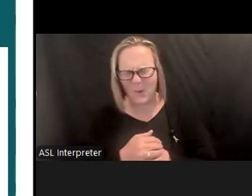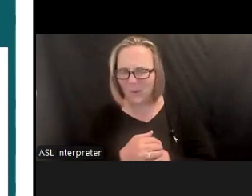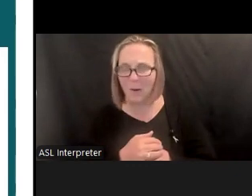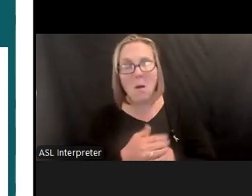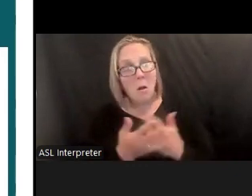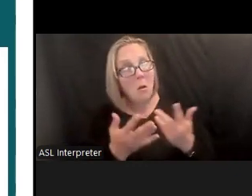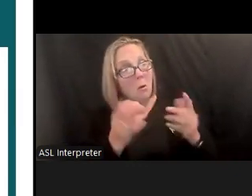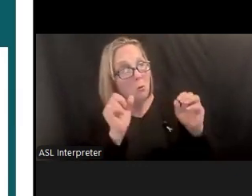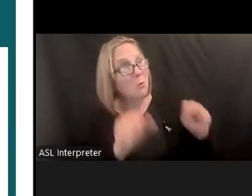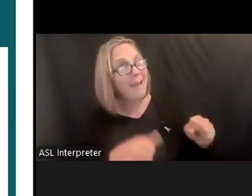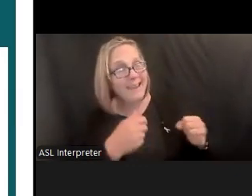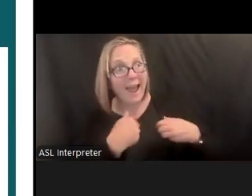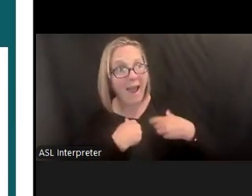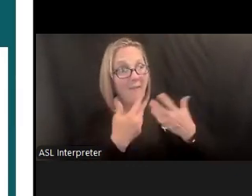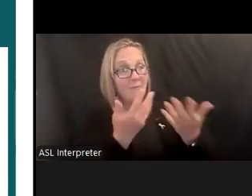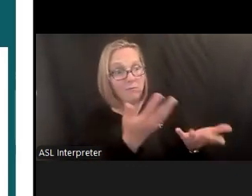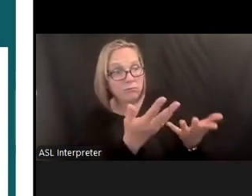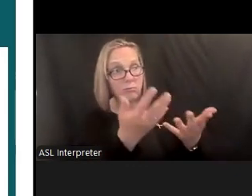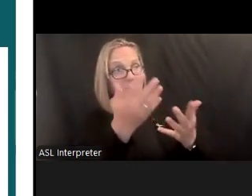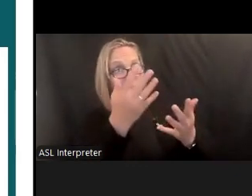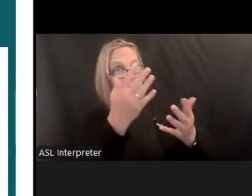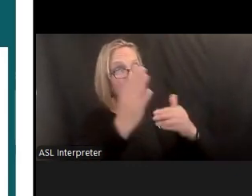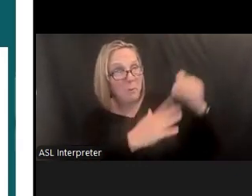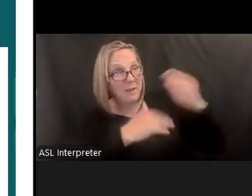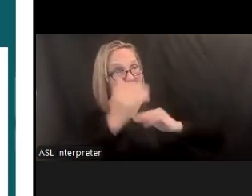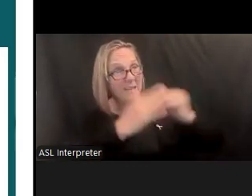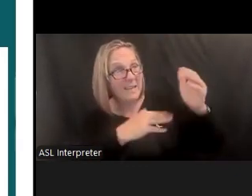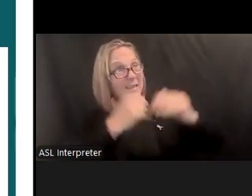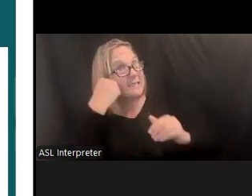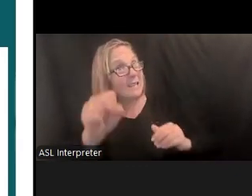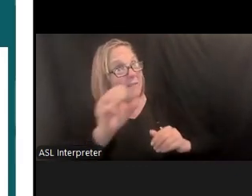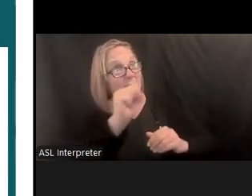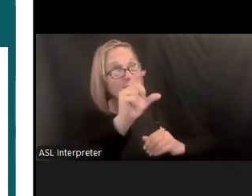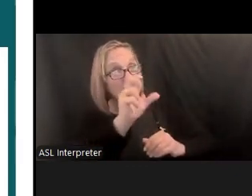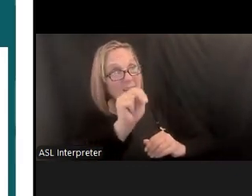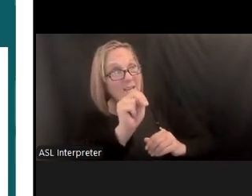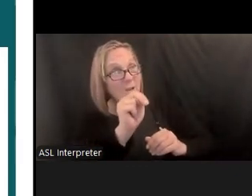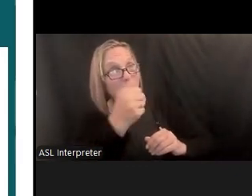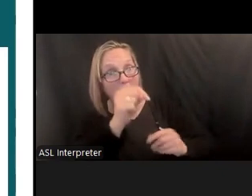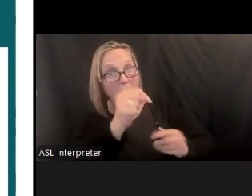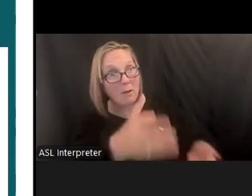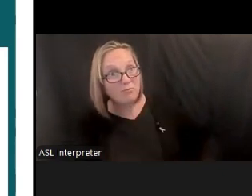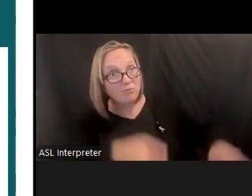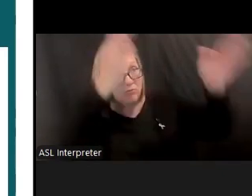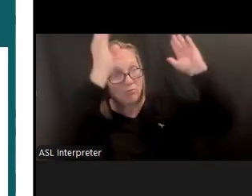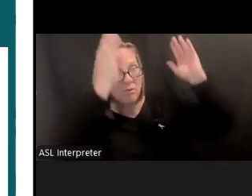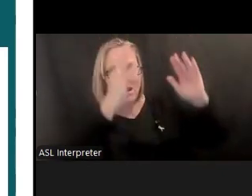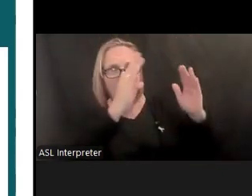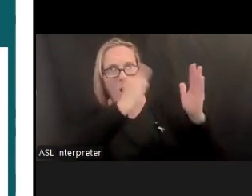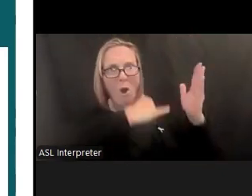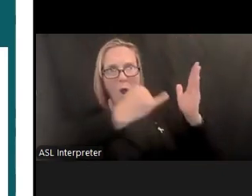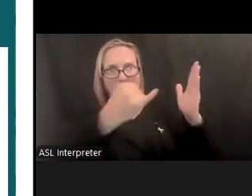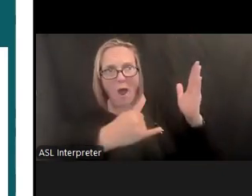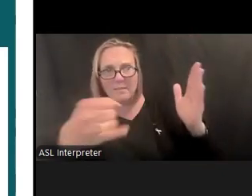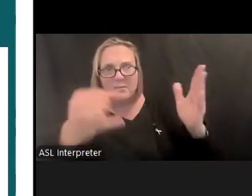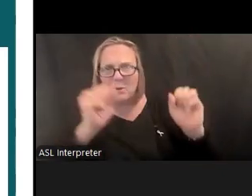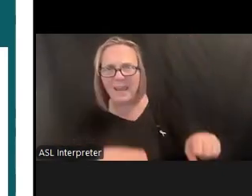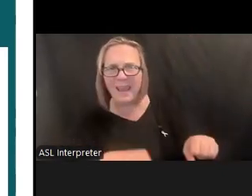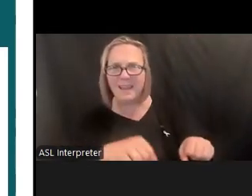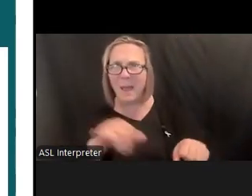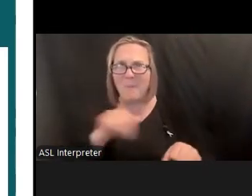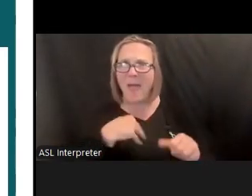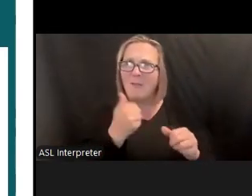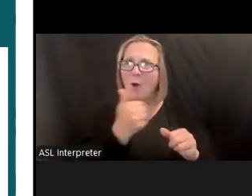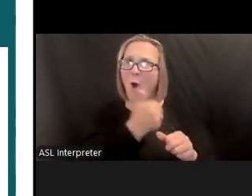have a perfectly lovely art in a Silverstein residential building, much like he's already done in the area with